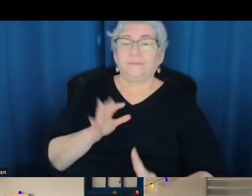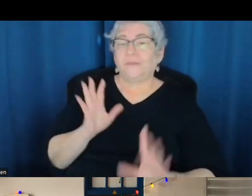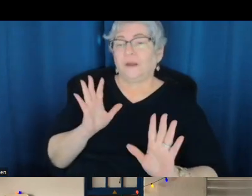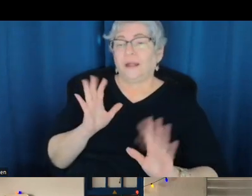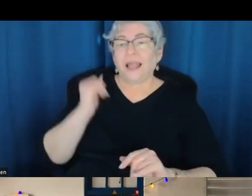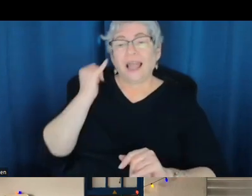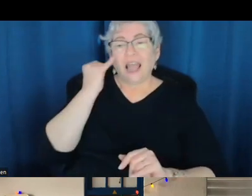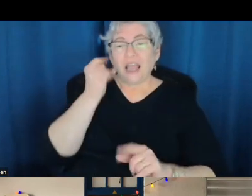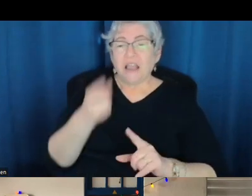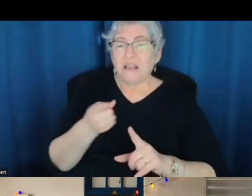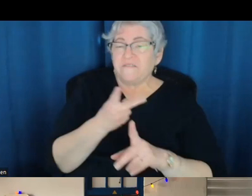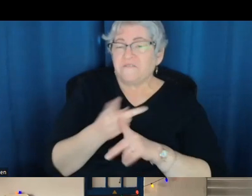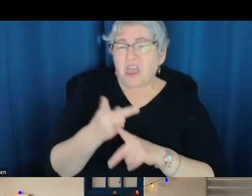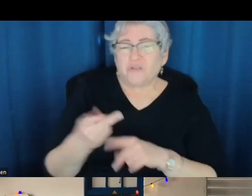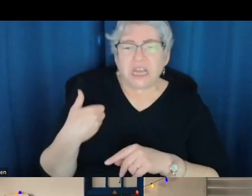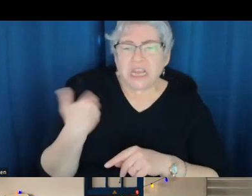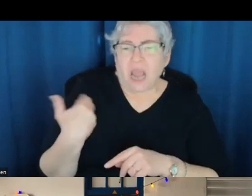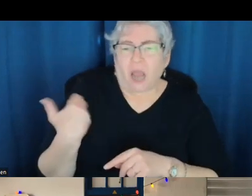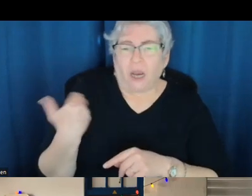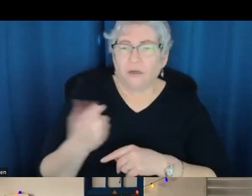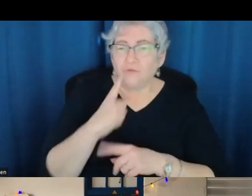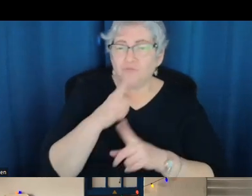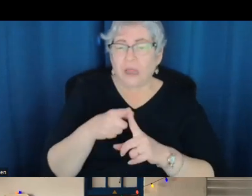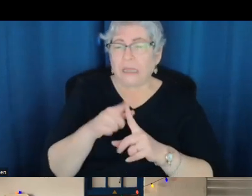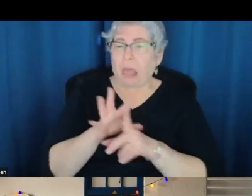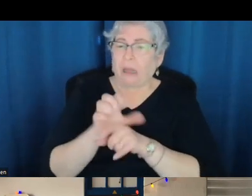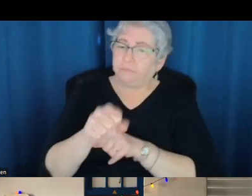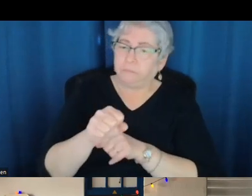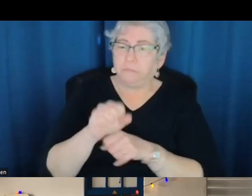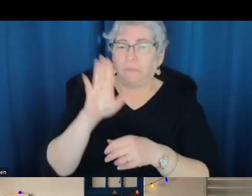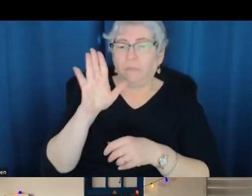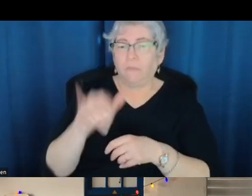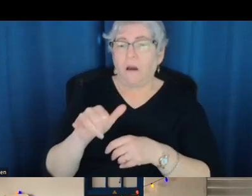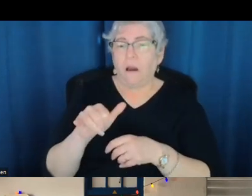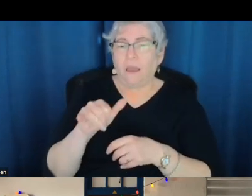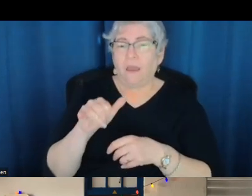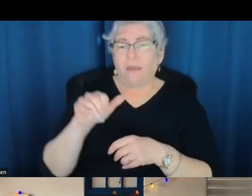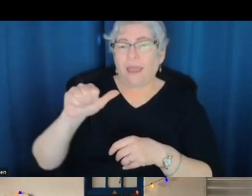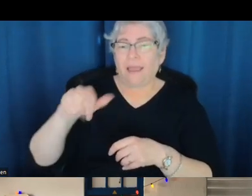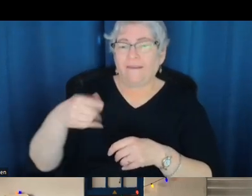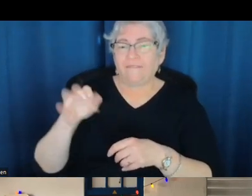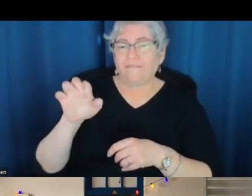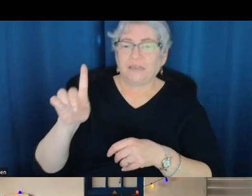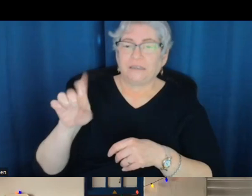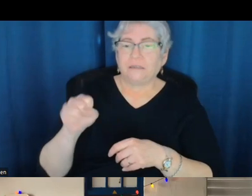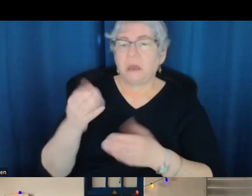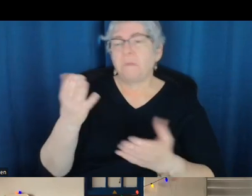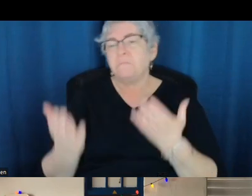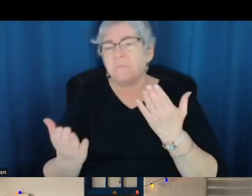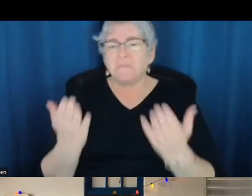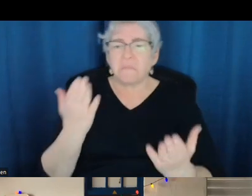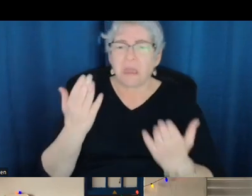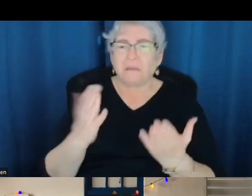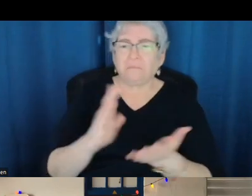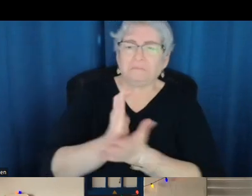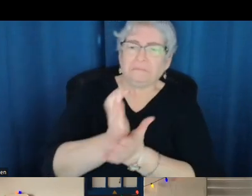If it's a quite young species and it's really being decimated by the aphids, you may squish